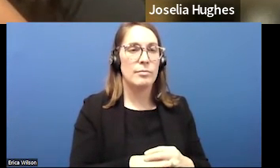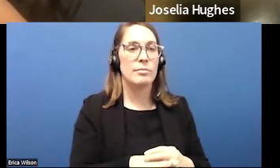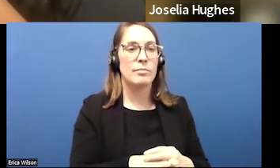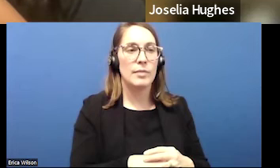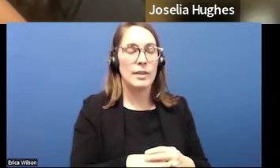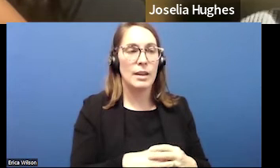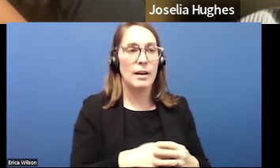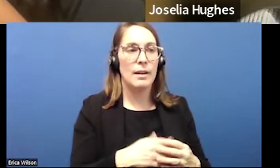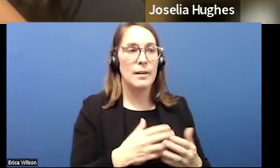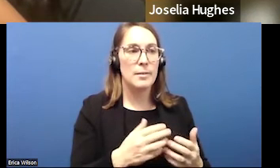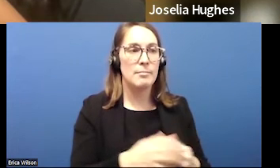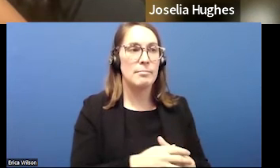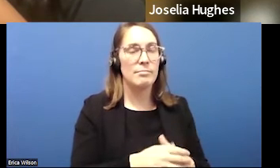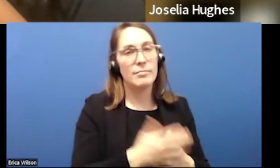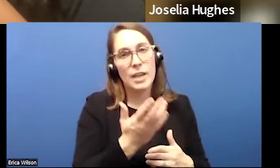Um,